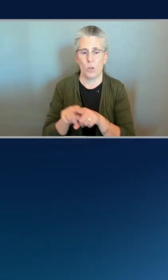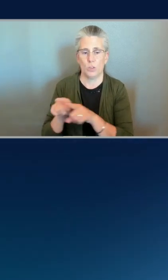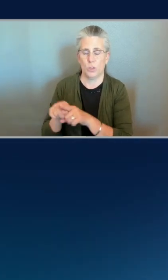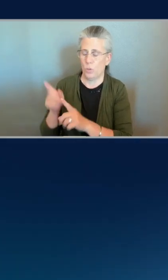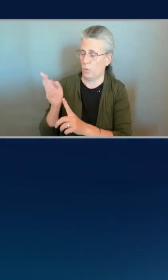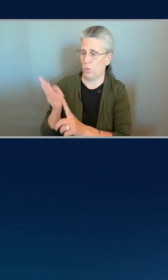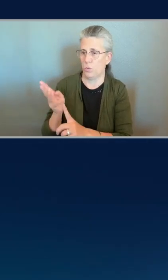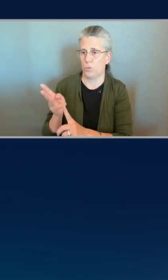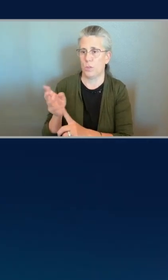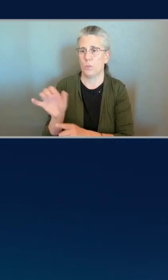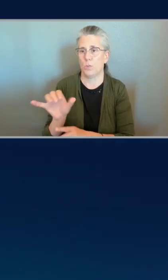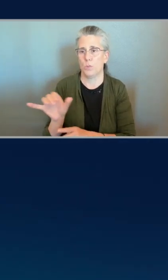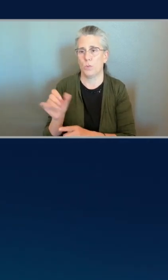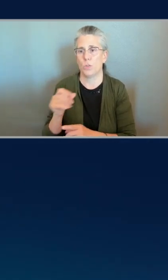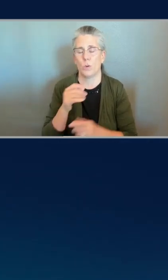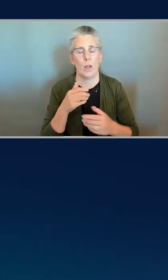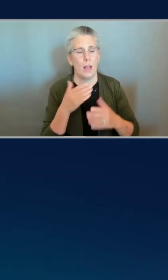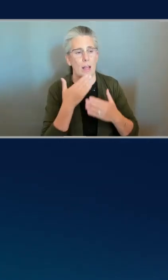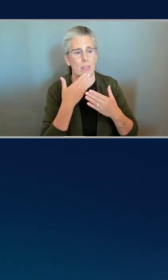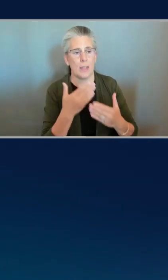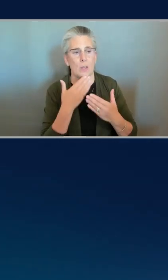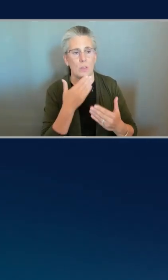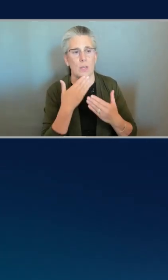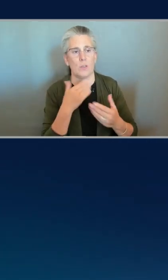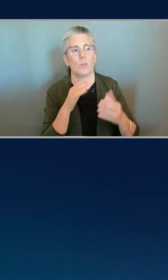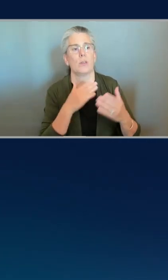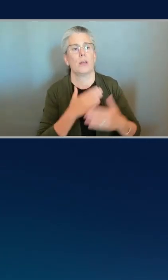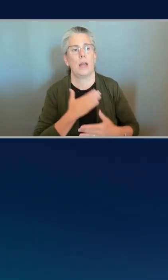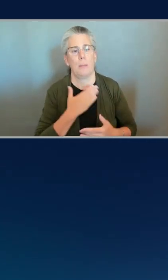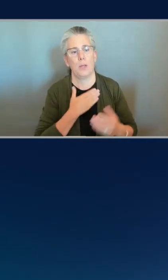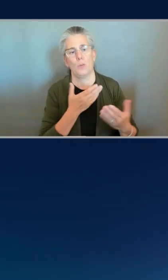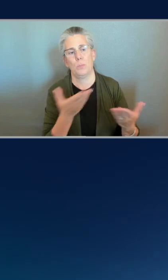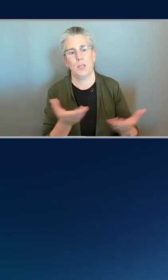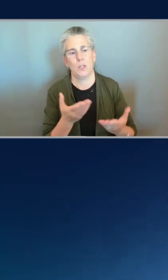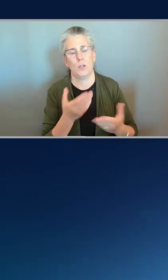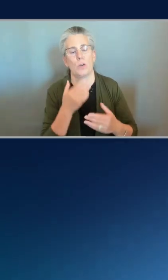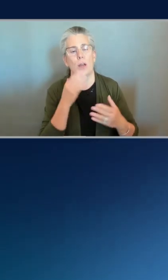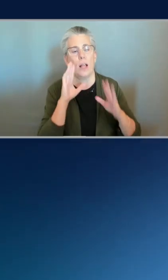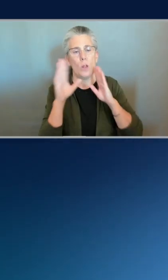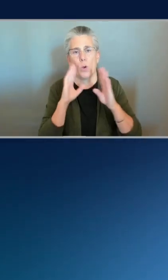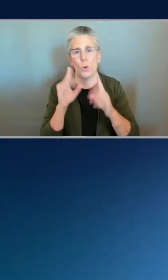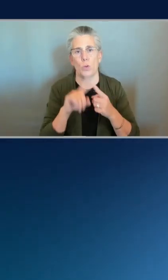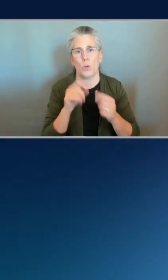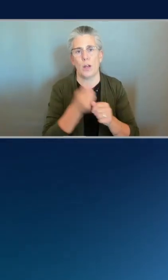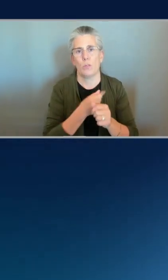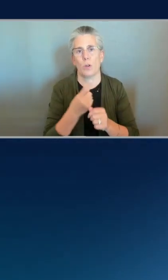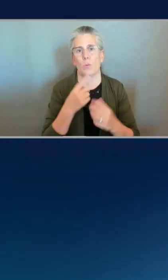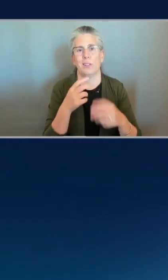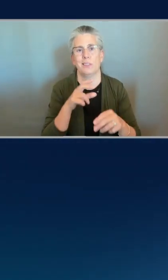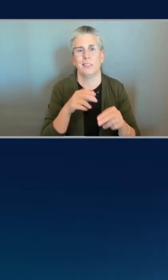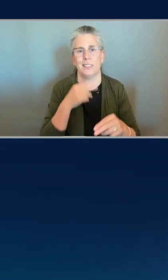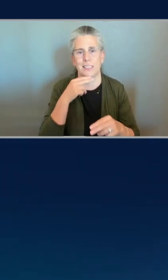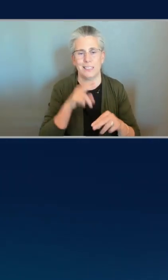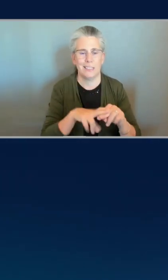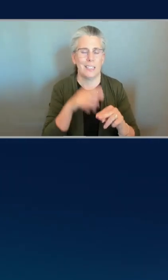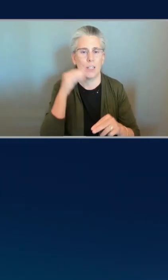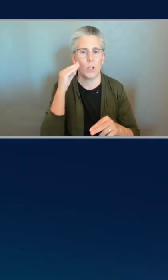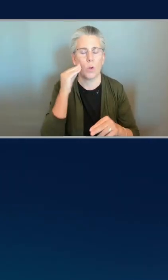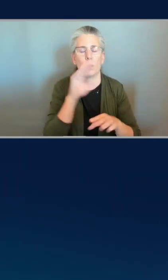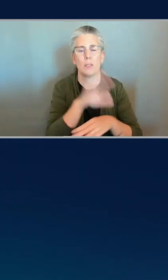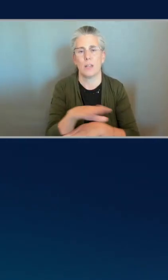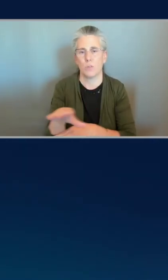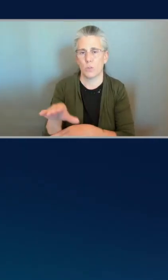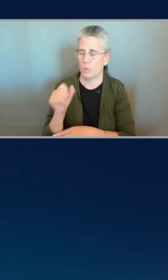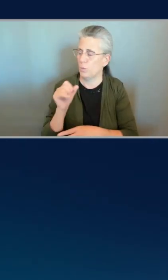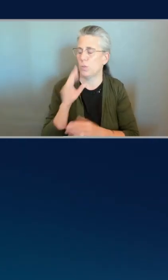this afternoon, Aaron, and to those watching at home. We're going to dive into prompt engineering. This morning we talked